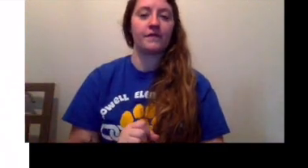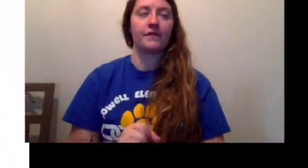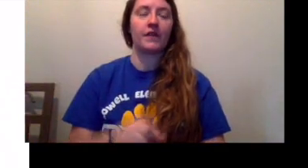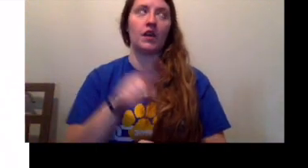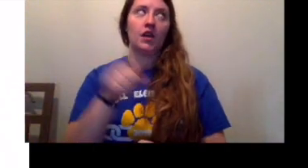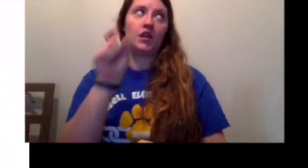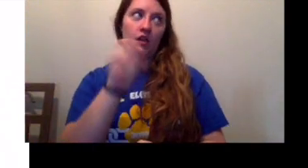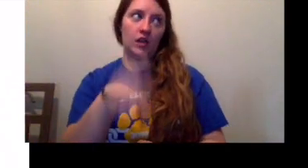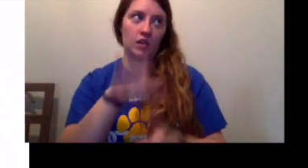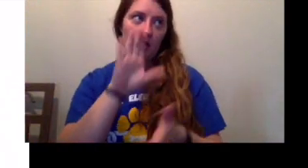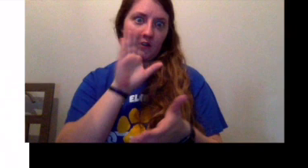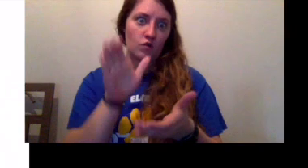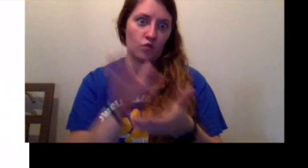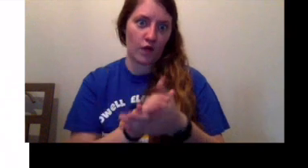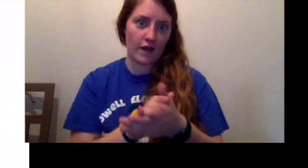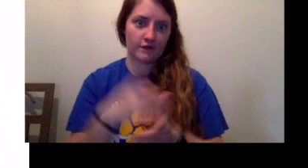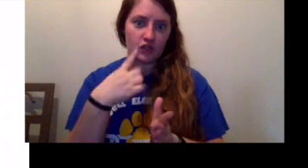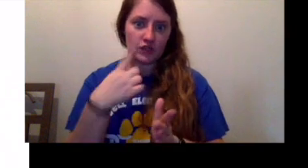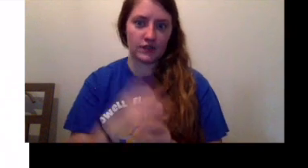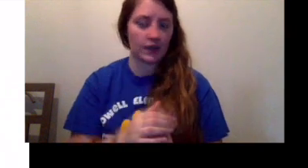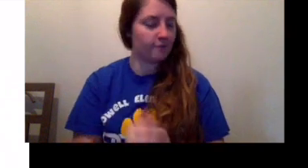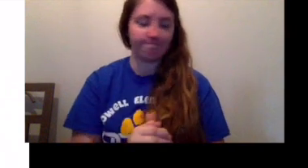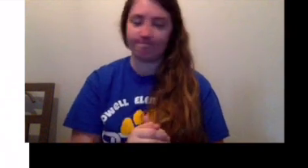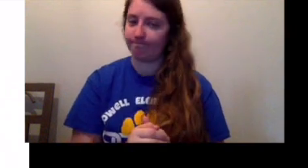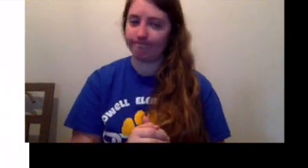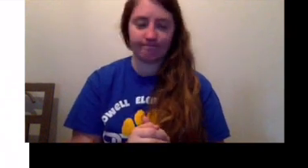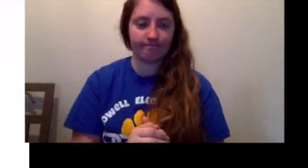a wife," she said, shaking her head